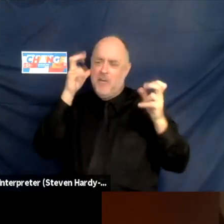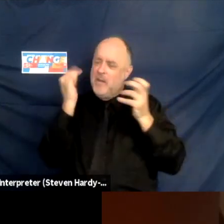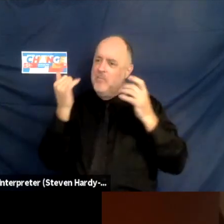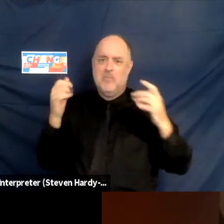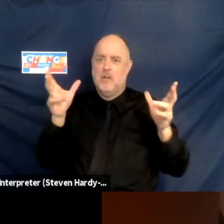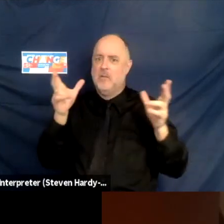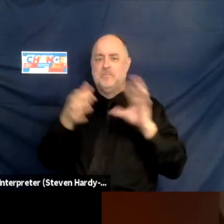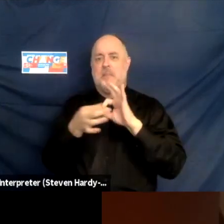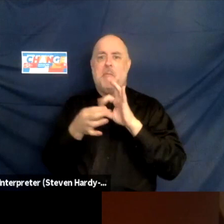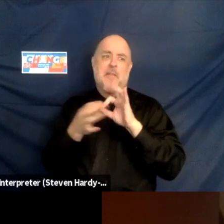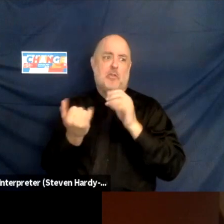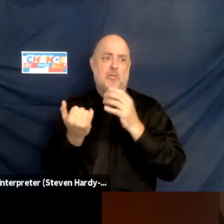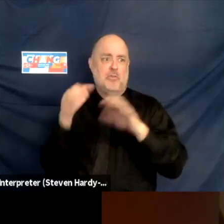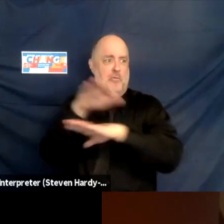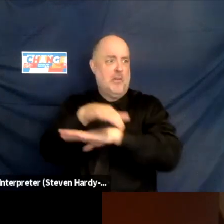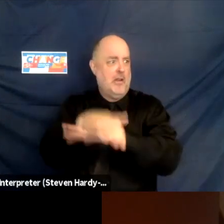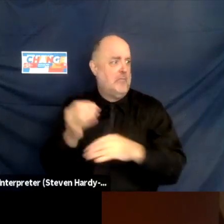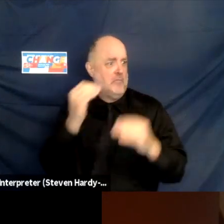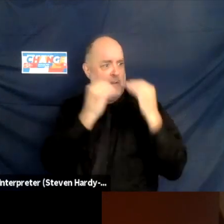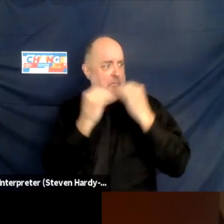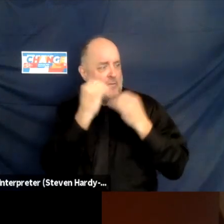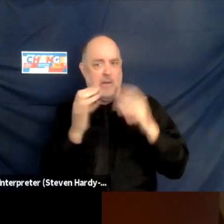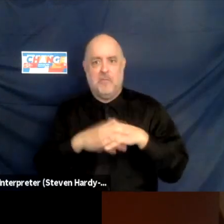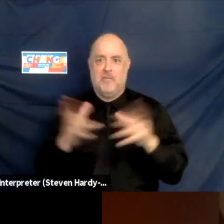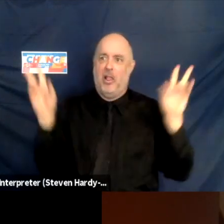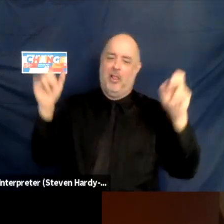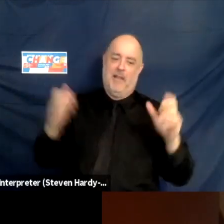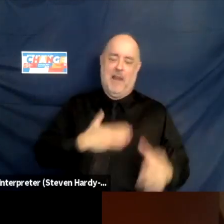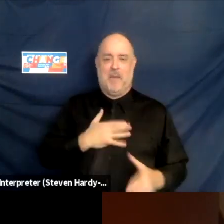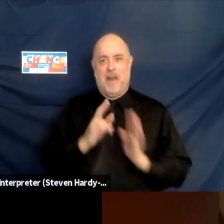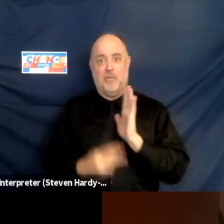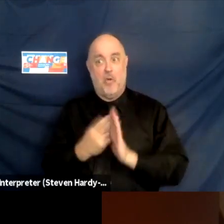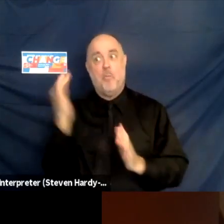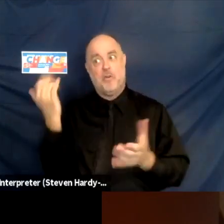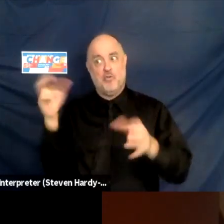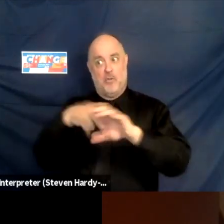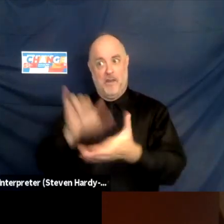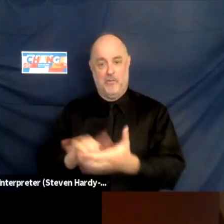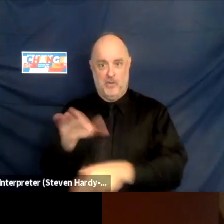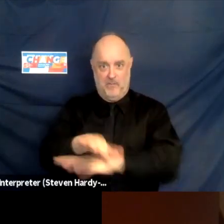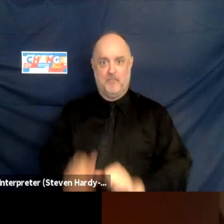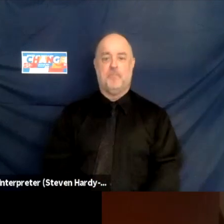at our closing reception class / happy hour. So I hope you all can join with that.